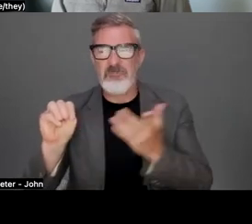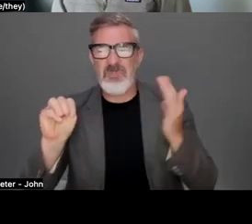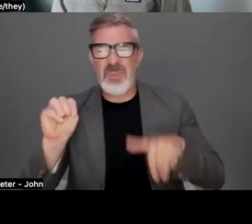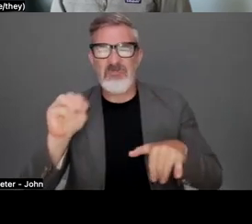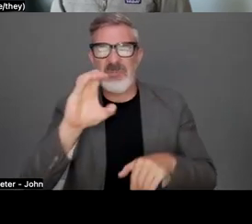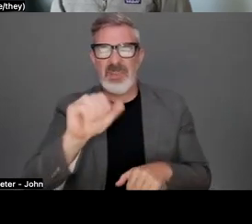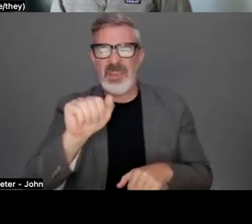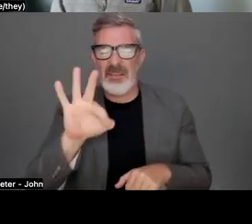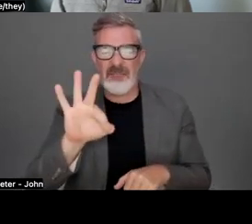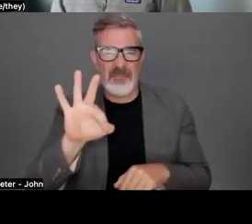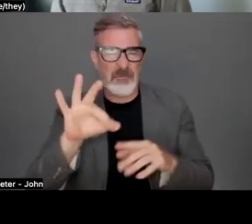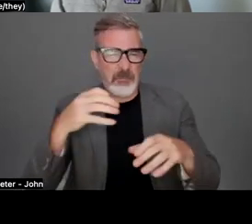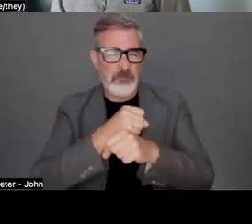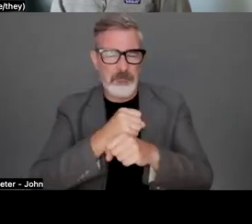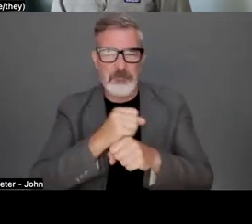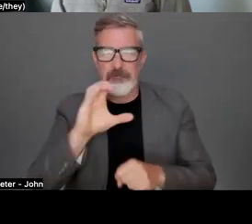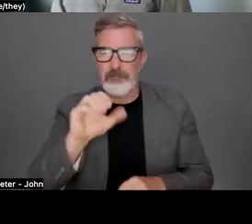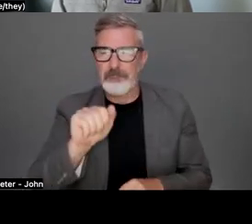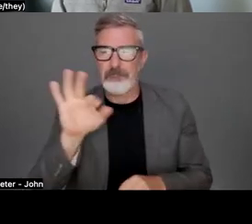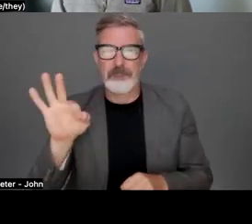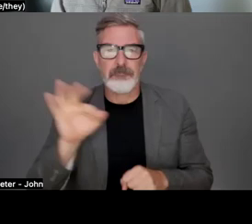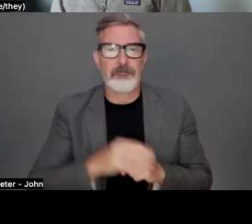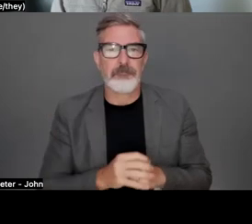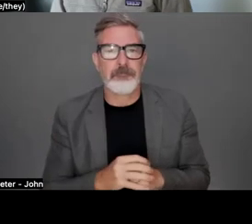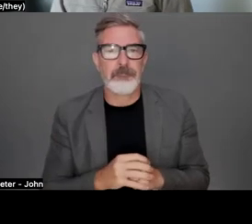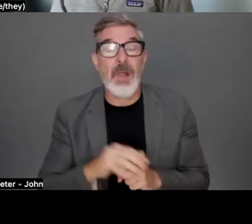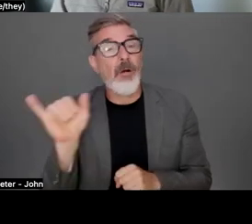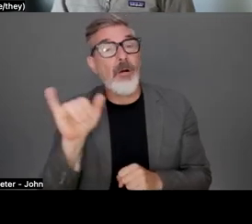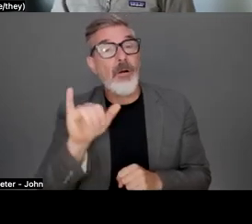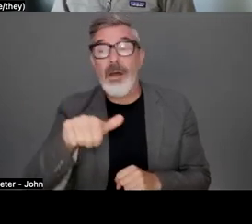Rehabilitation and Work. NEADS